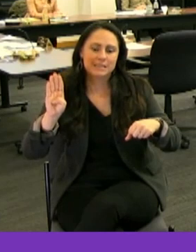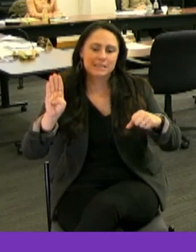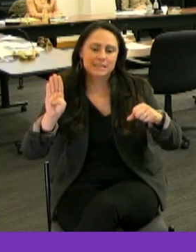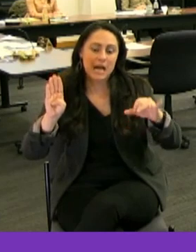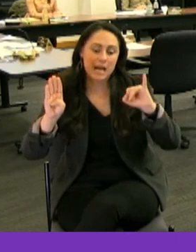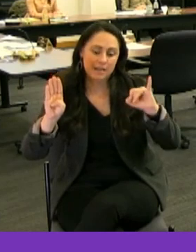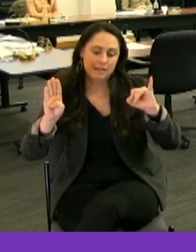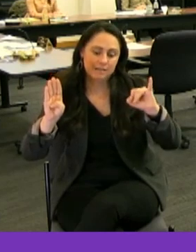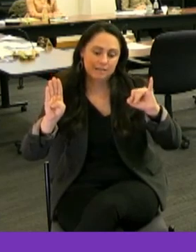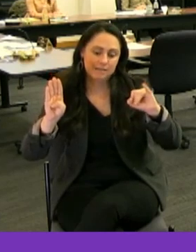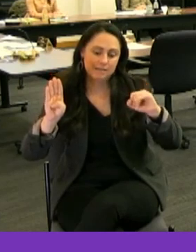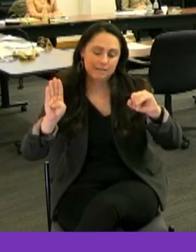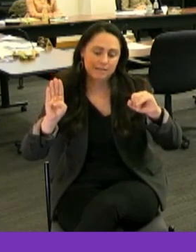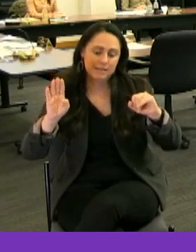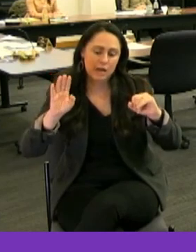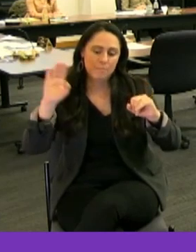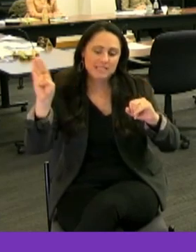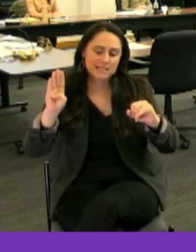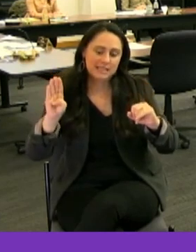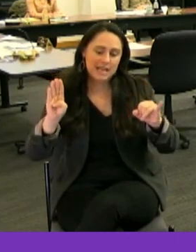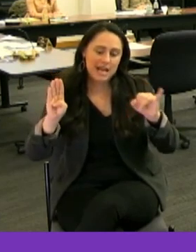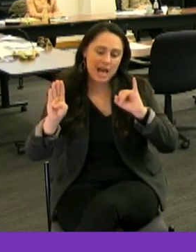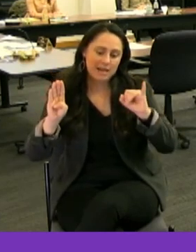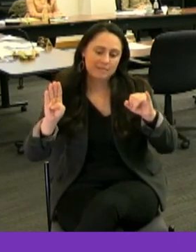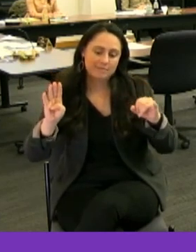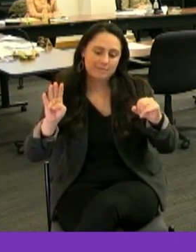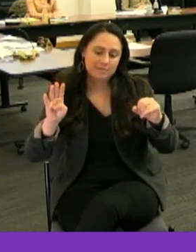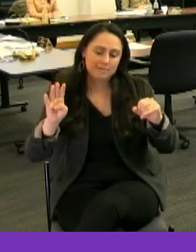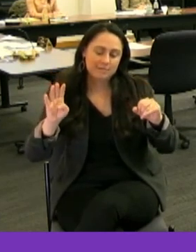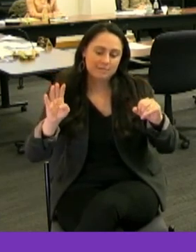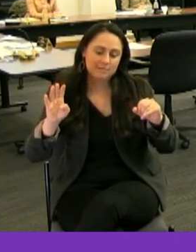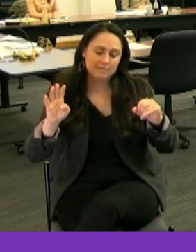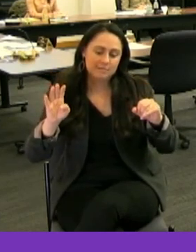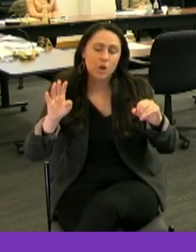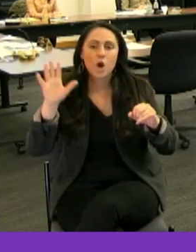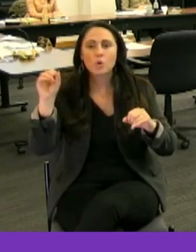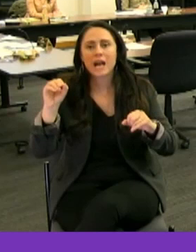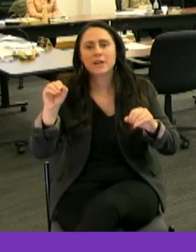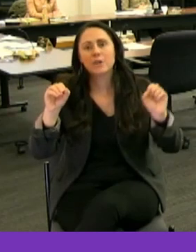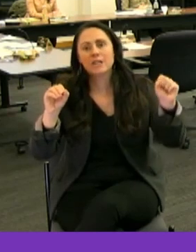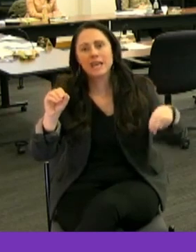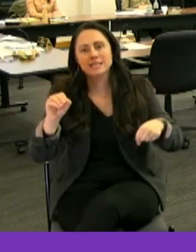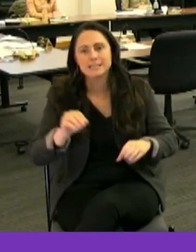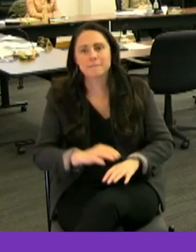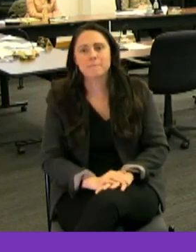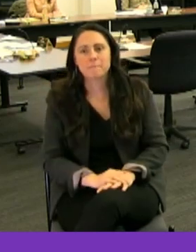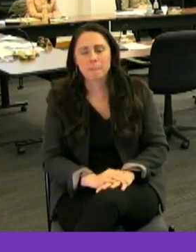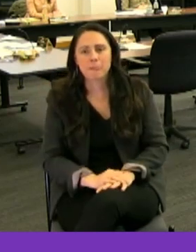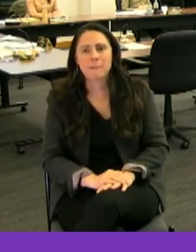Aye. And Budzinski. Aye. And O'Connell. Yes.